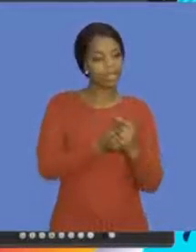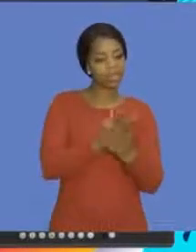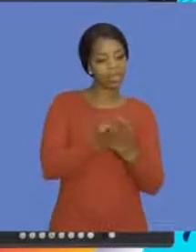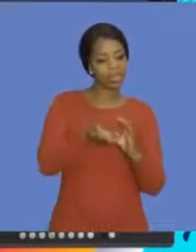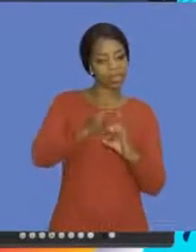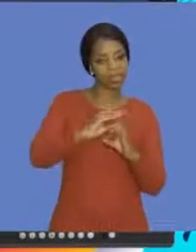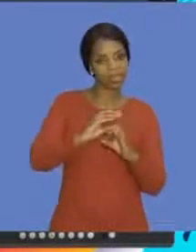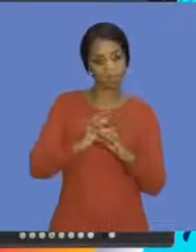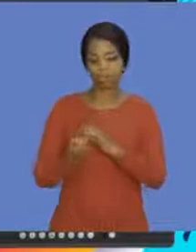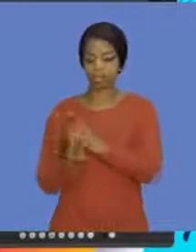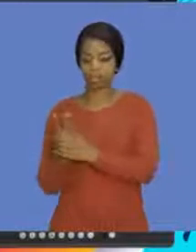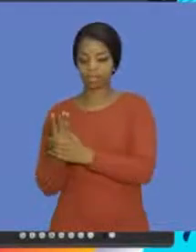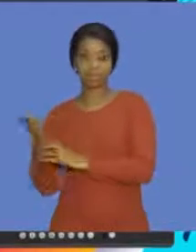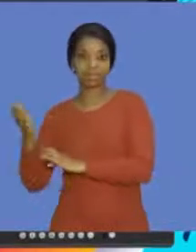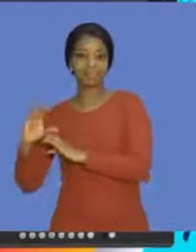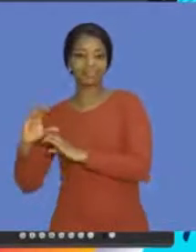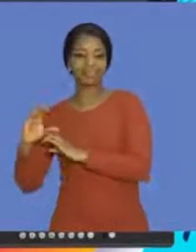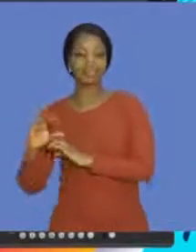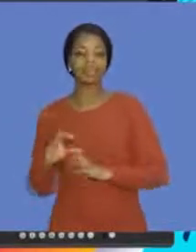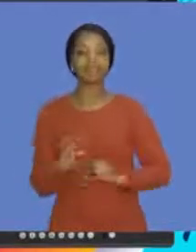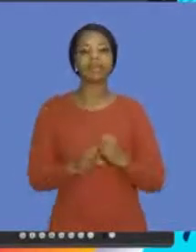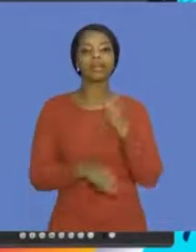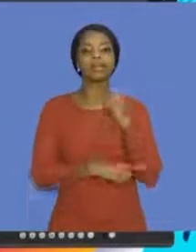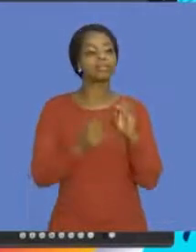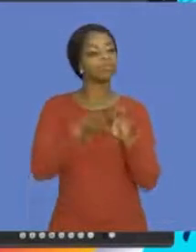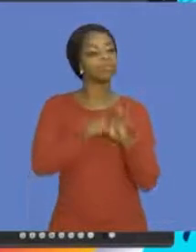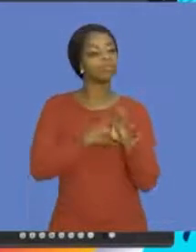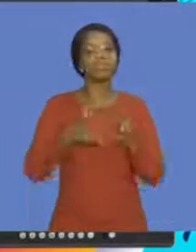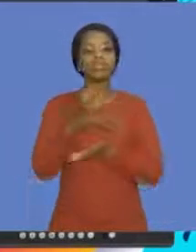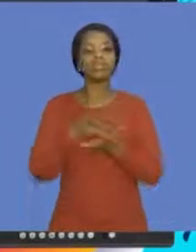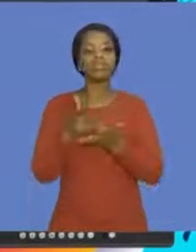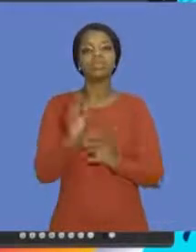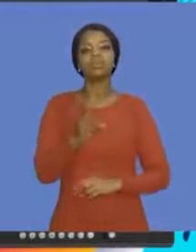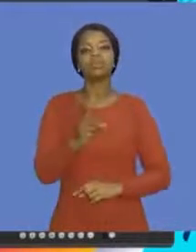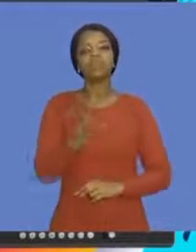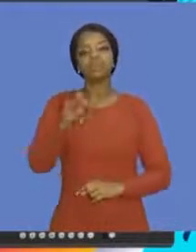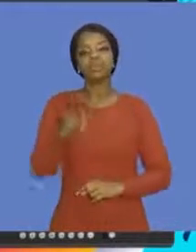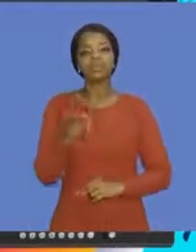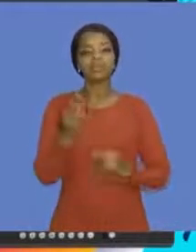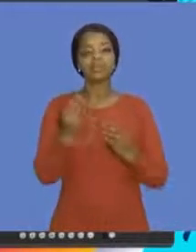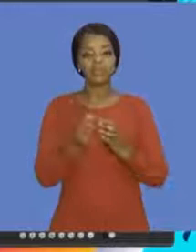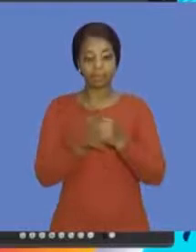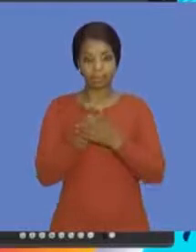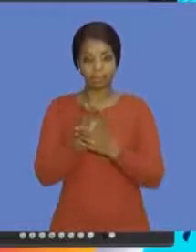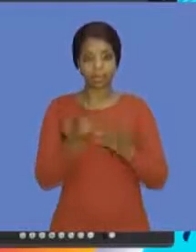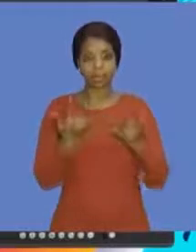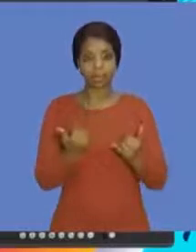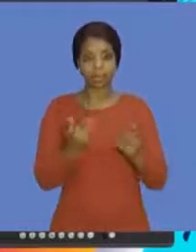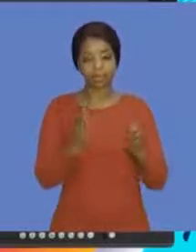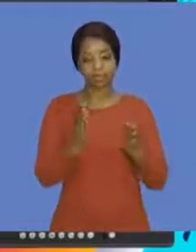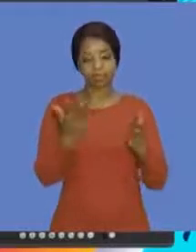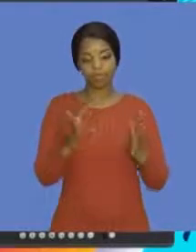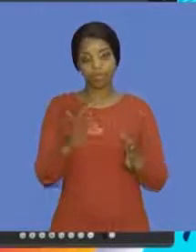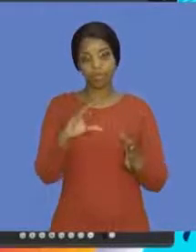growth. The last thing that we spoke about was some random growth. Now we're gonna explore random growth in great